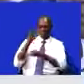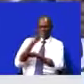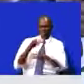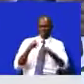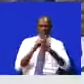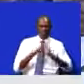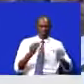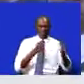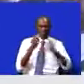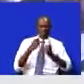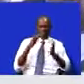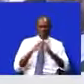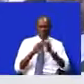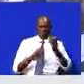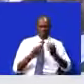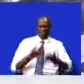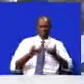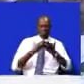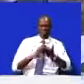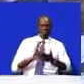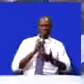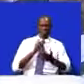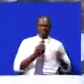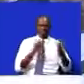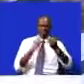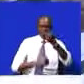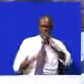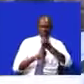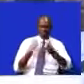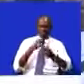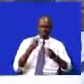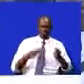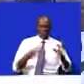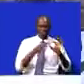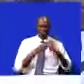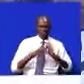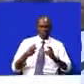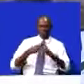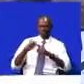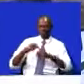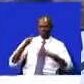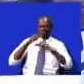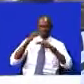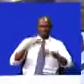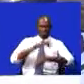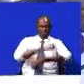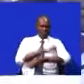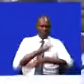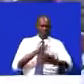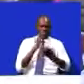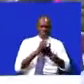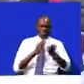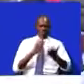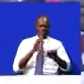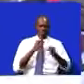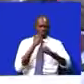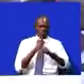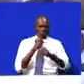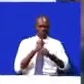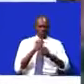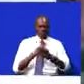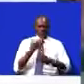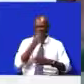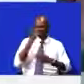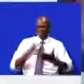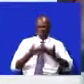nyithindo mondo minwa nyithindo support mondo dhi e skul nyithindo madhi e form 1. To nyotimo maber momiyo nyithindo